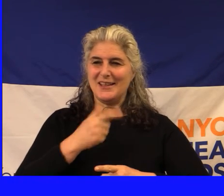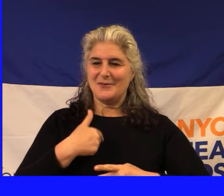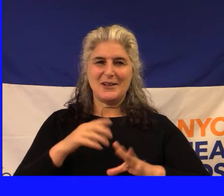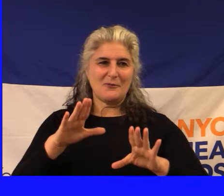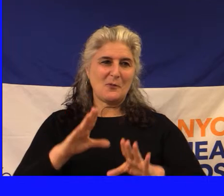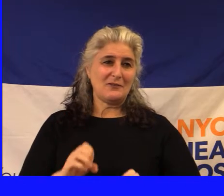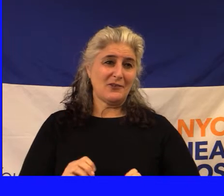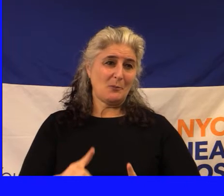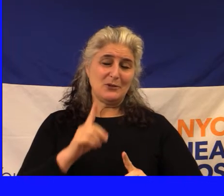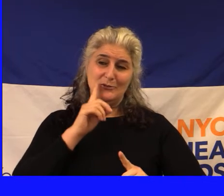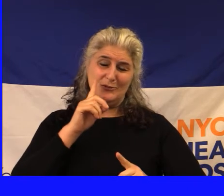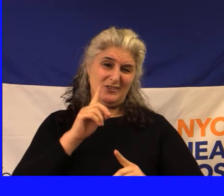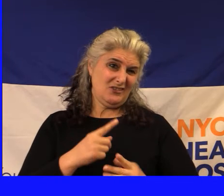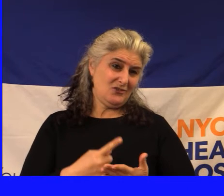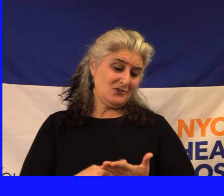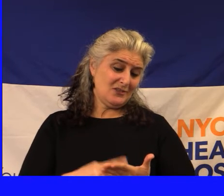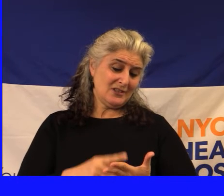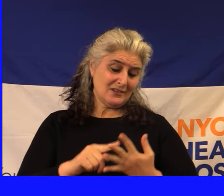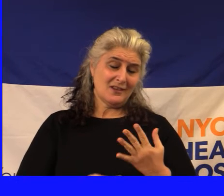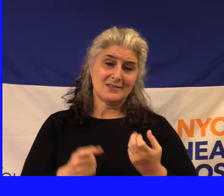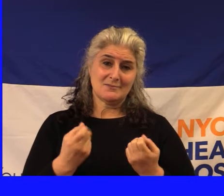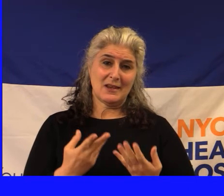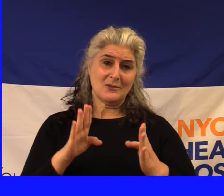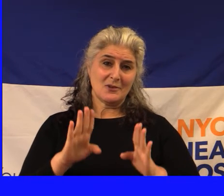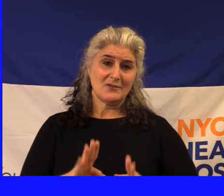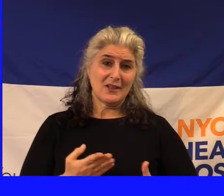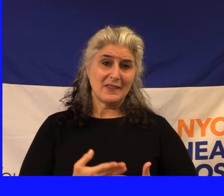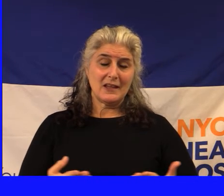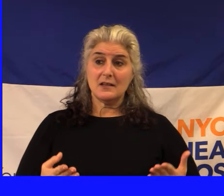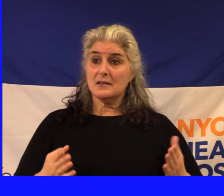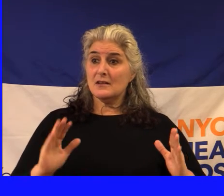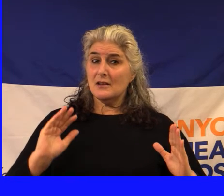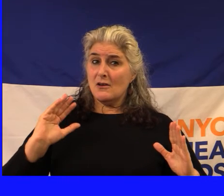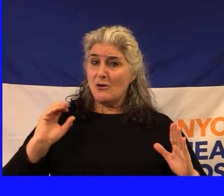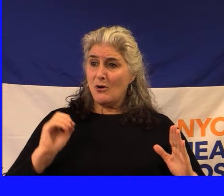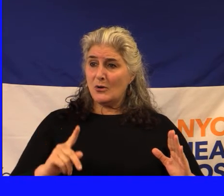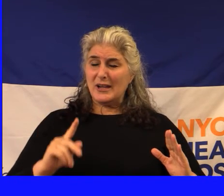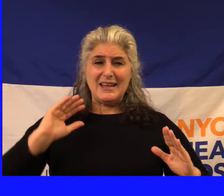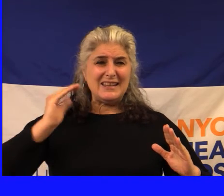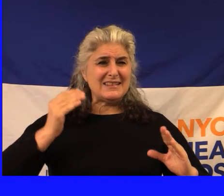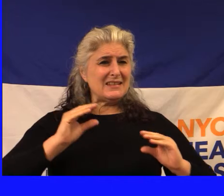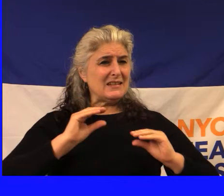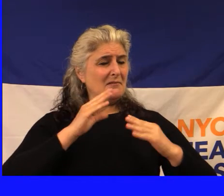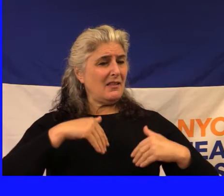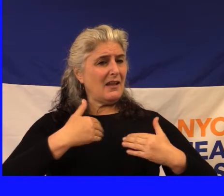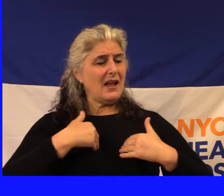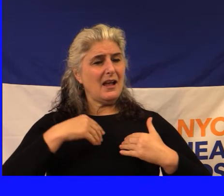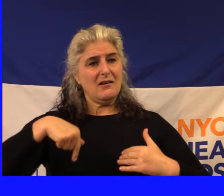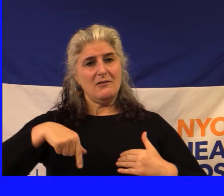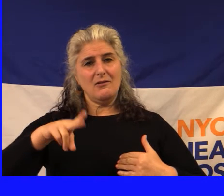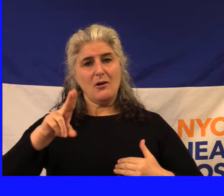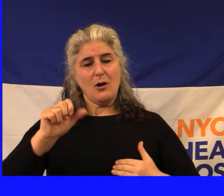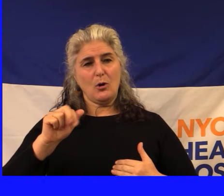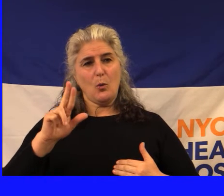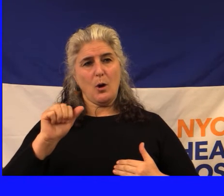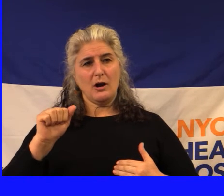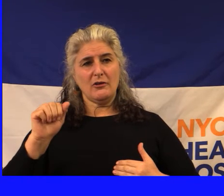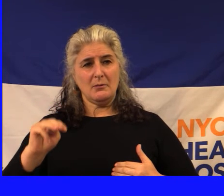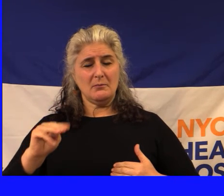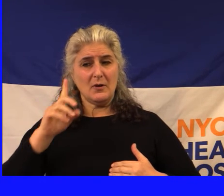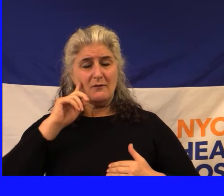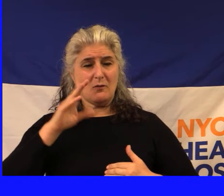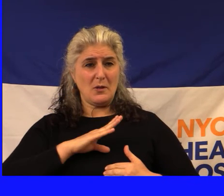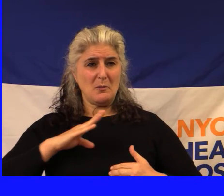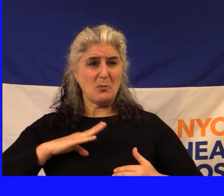to discuss. Given that we don't believe we have a quorum for the board, I think we are going to ask